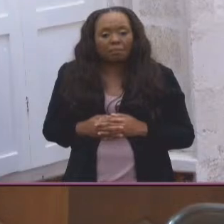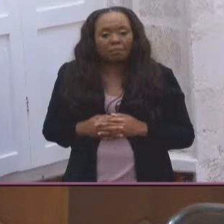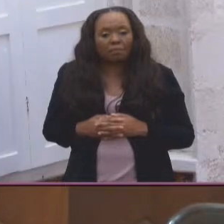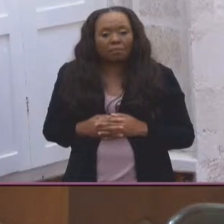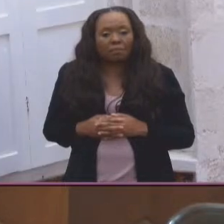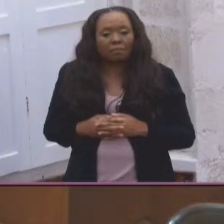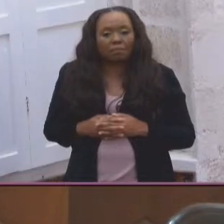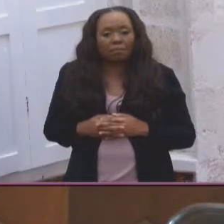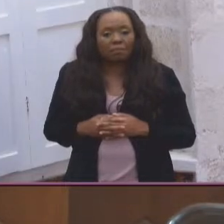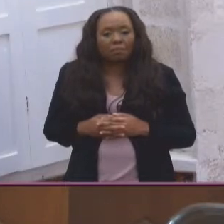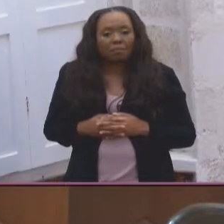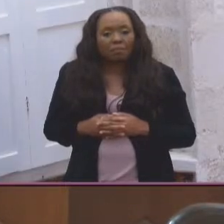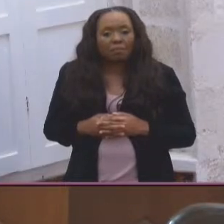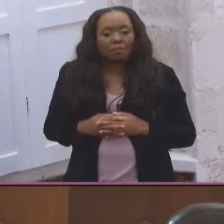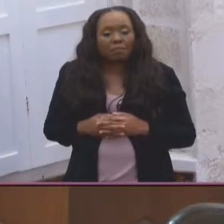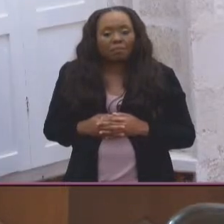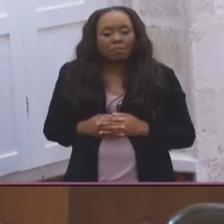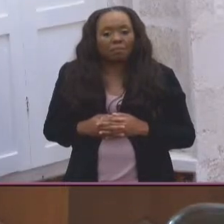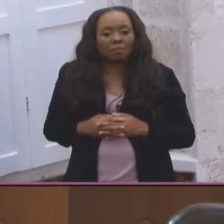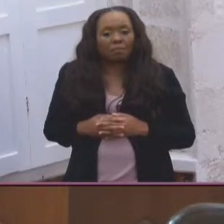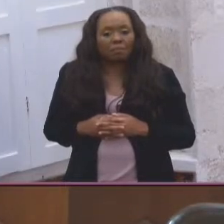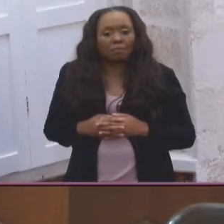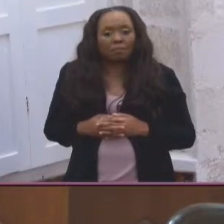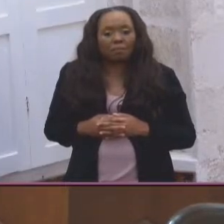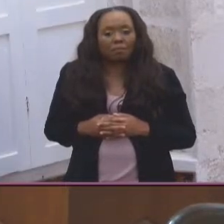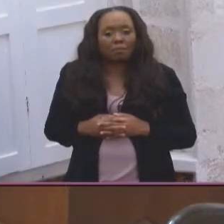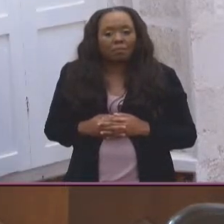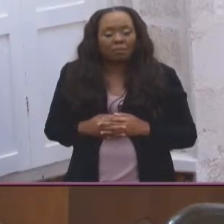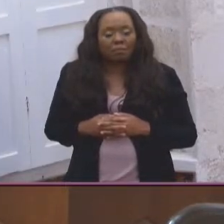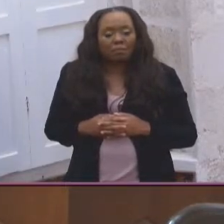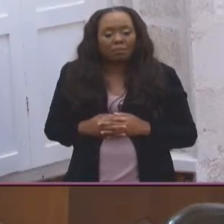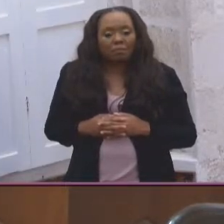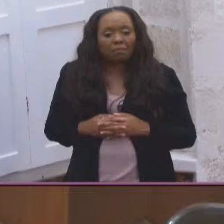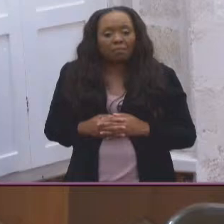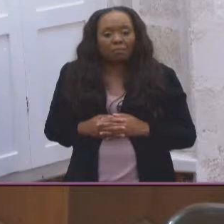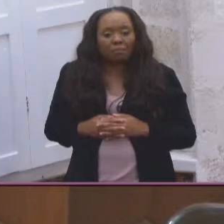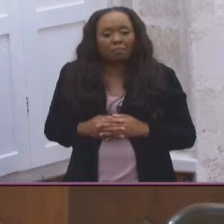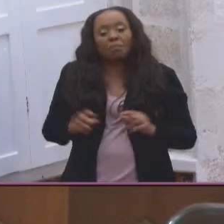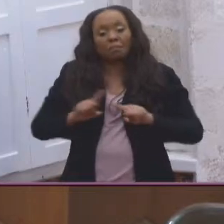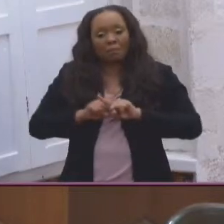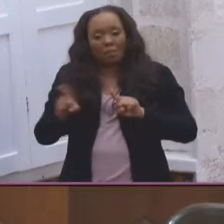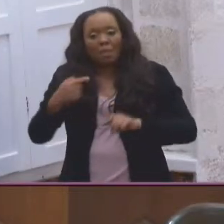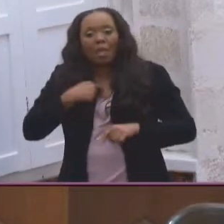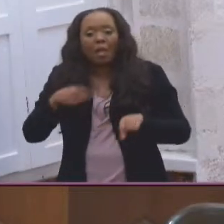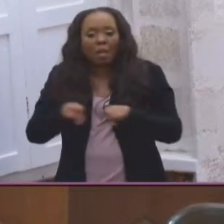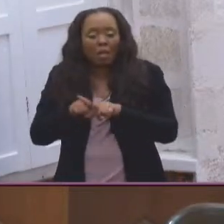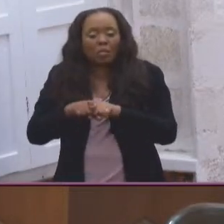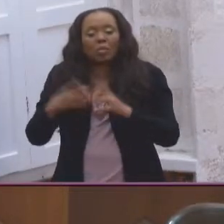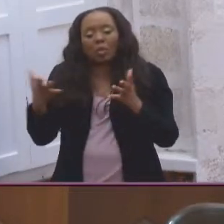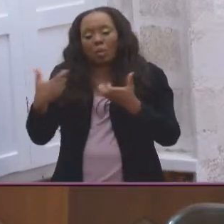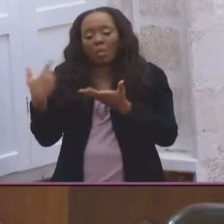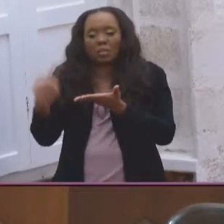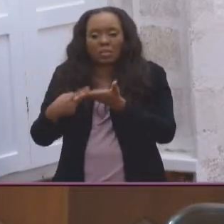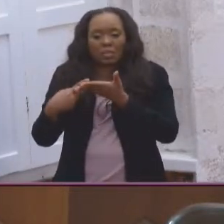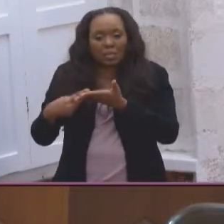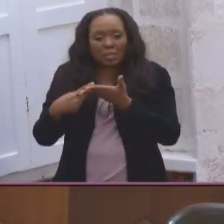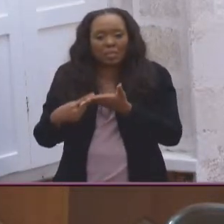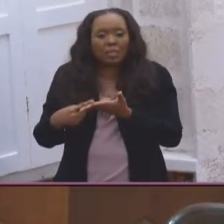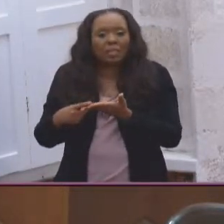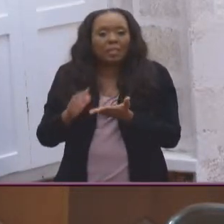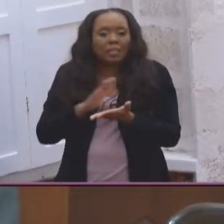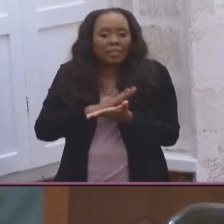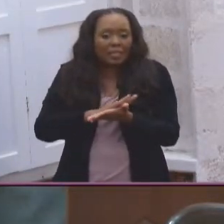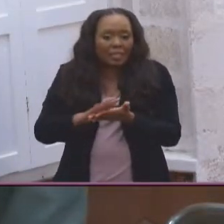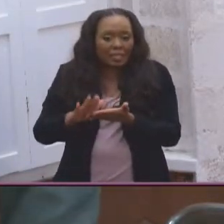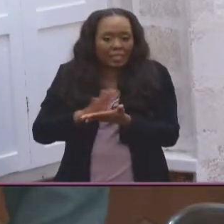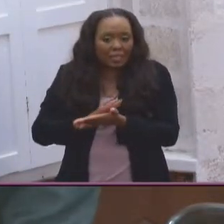she took the floor, made mention of the responsibility that we as a society and ourselves have with respect